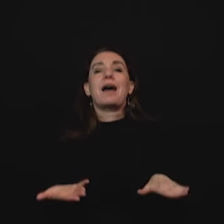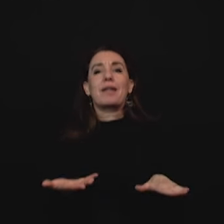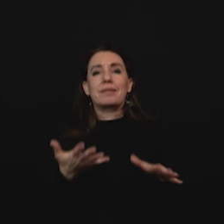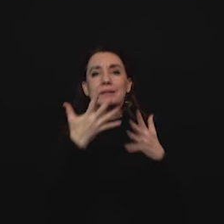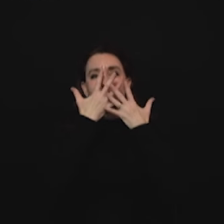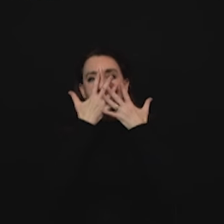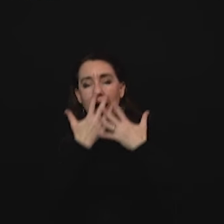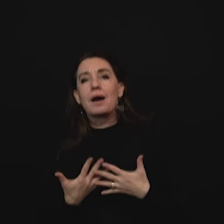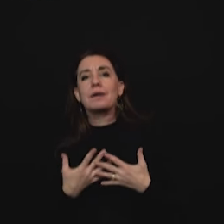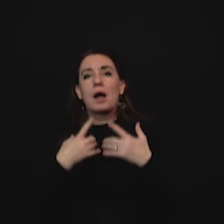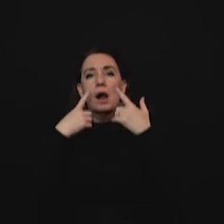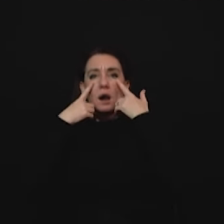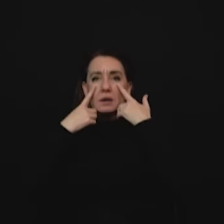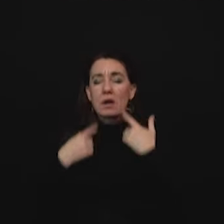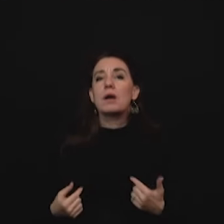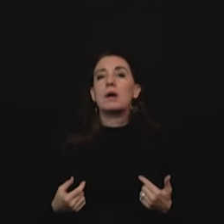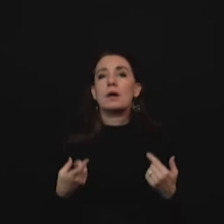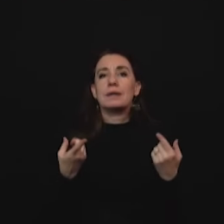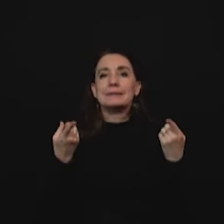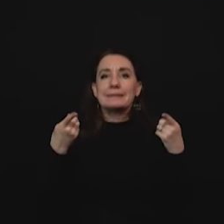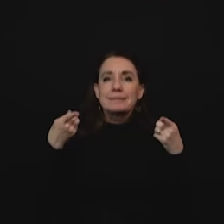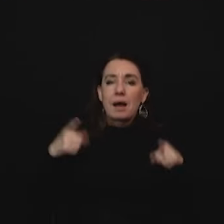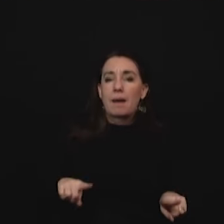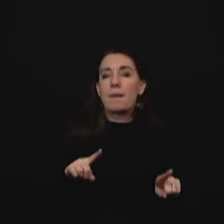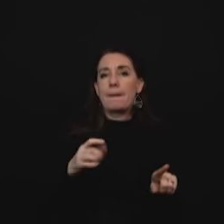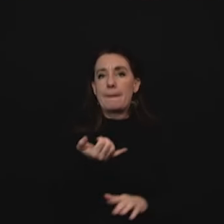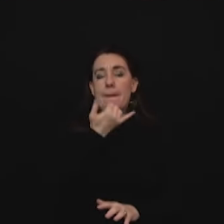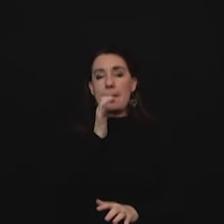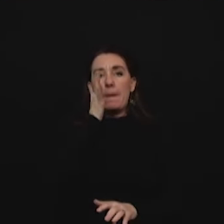sadness and tears will come.